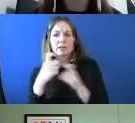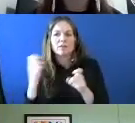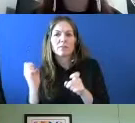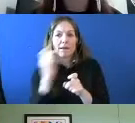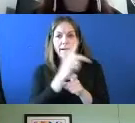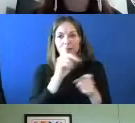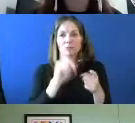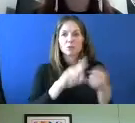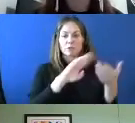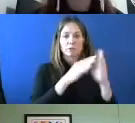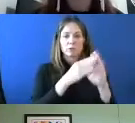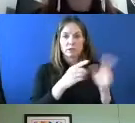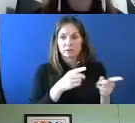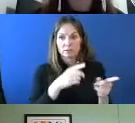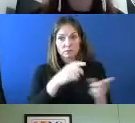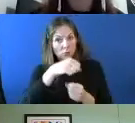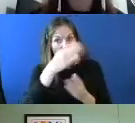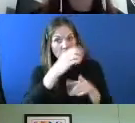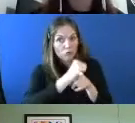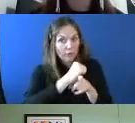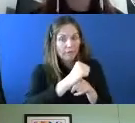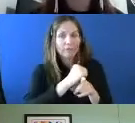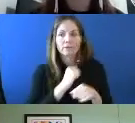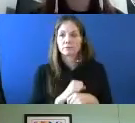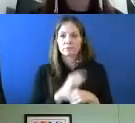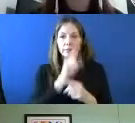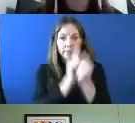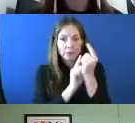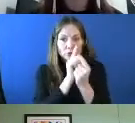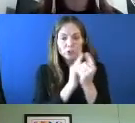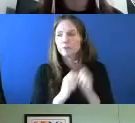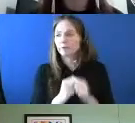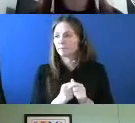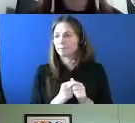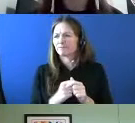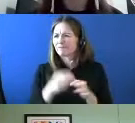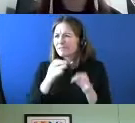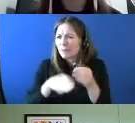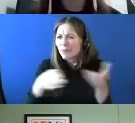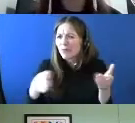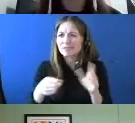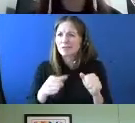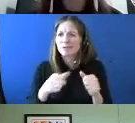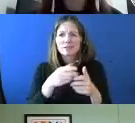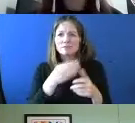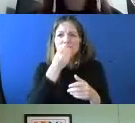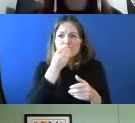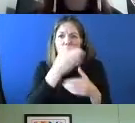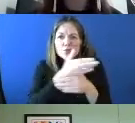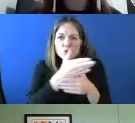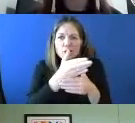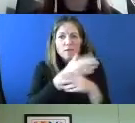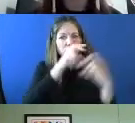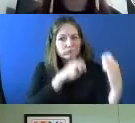mentorship opportunities, even if it's just sharing a meal, right? That's also that building that relationships.